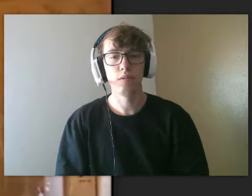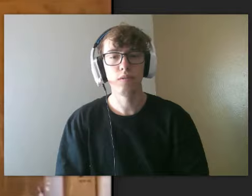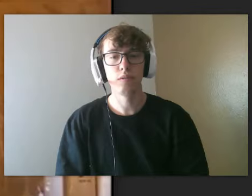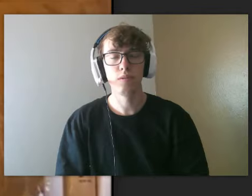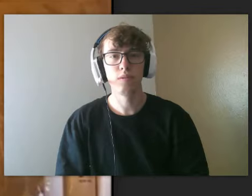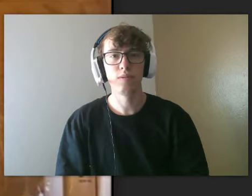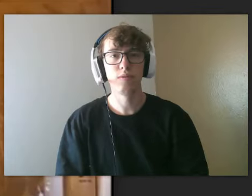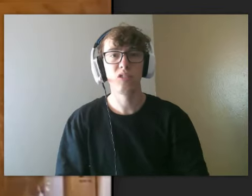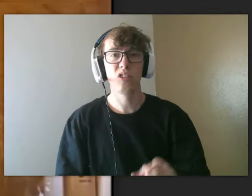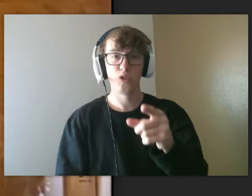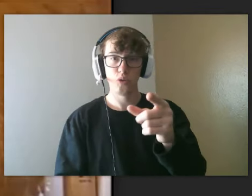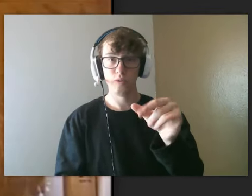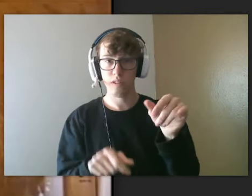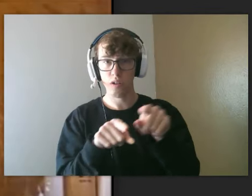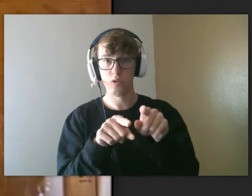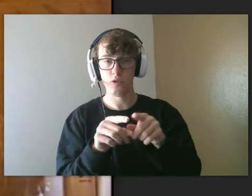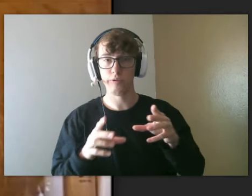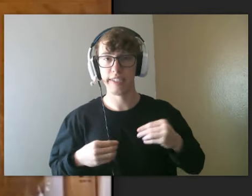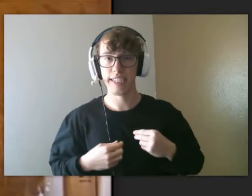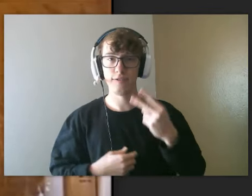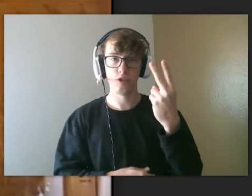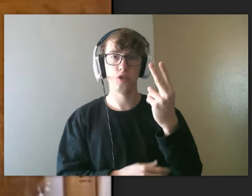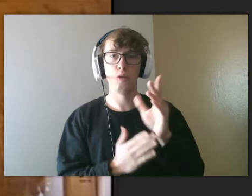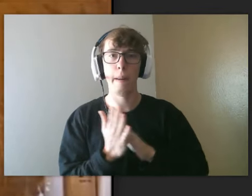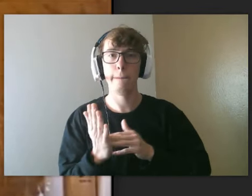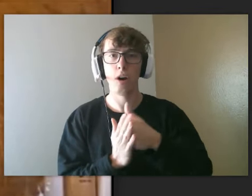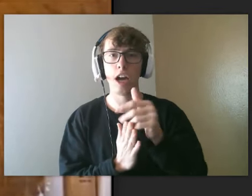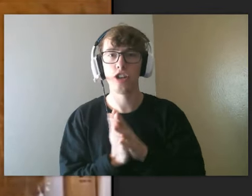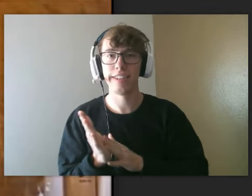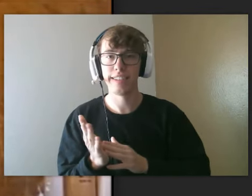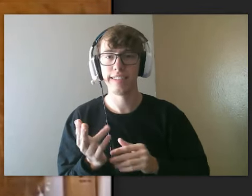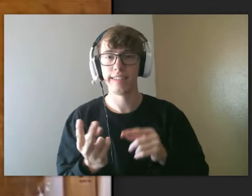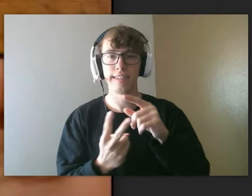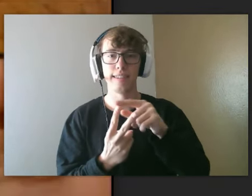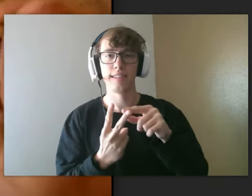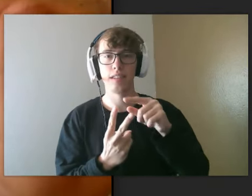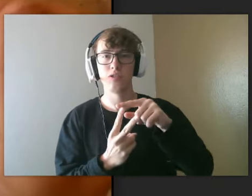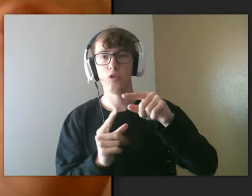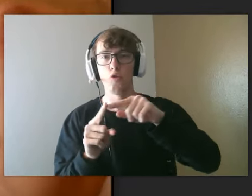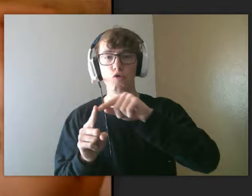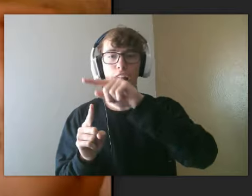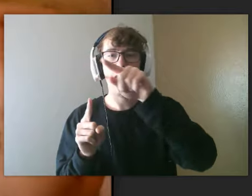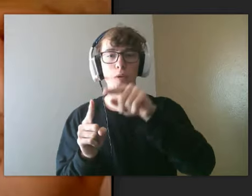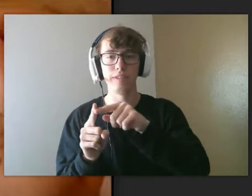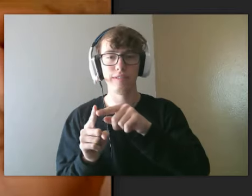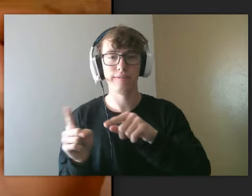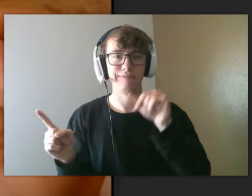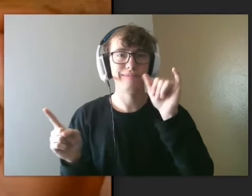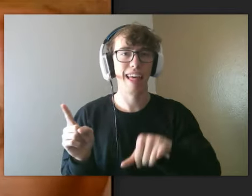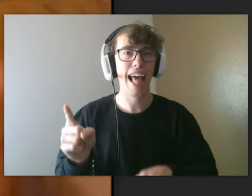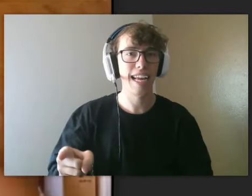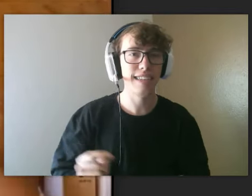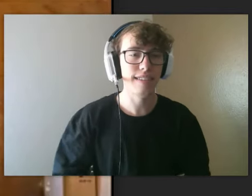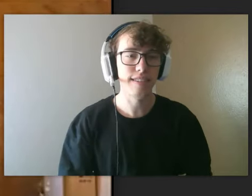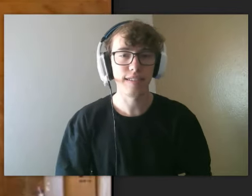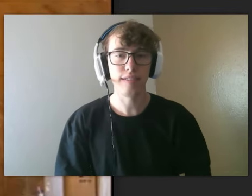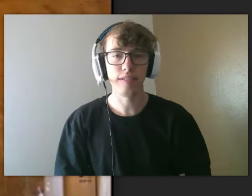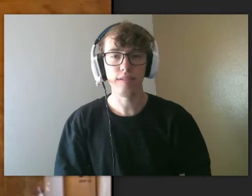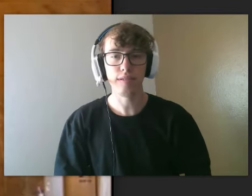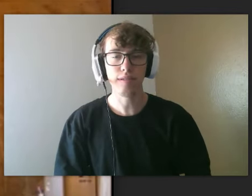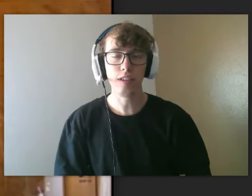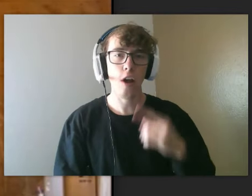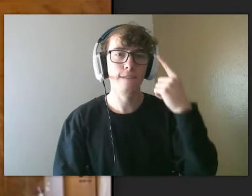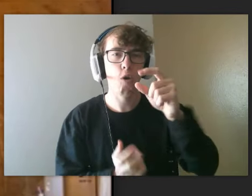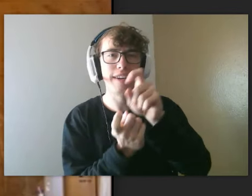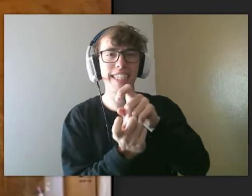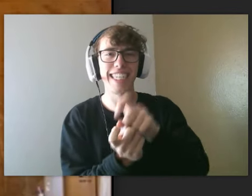You also receive 2 brushes, a round brush, which is what we use for putting on detail, and